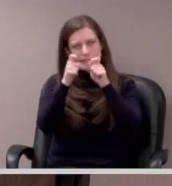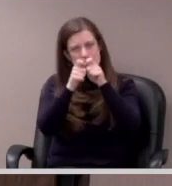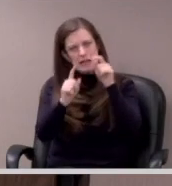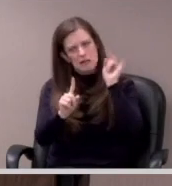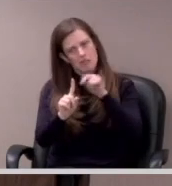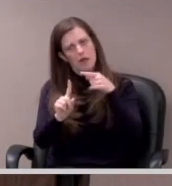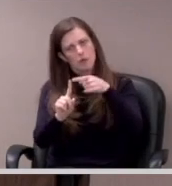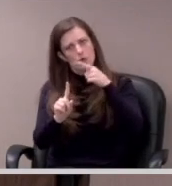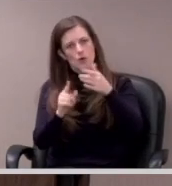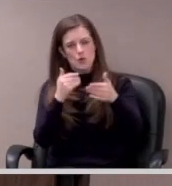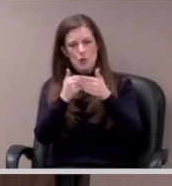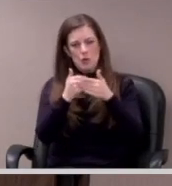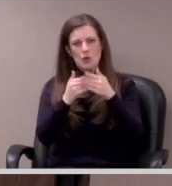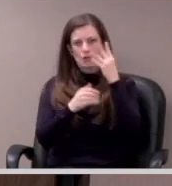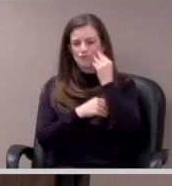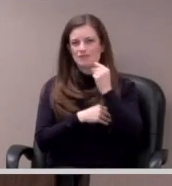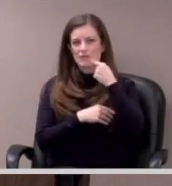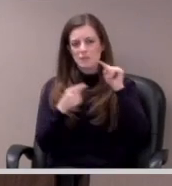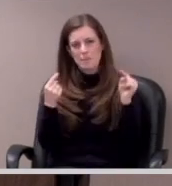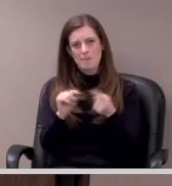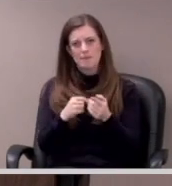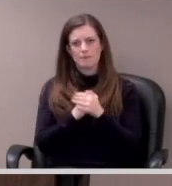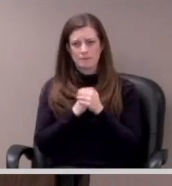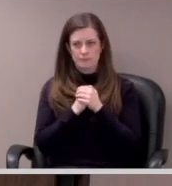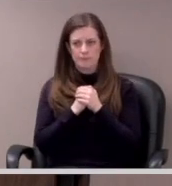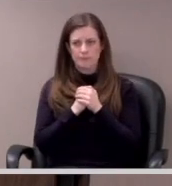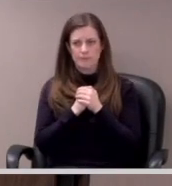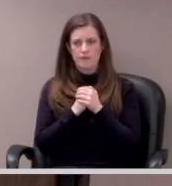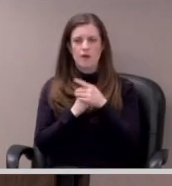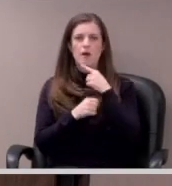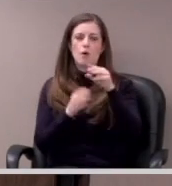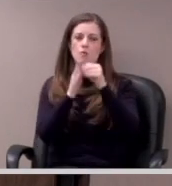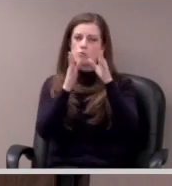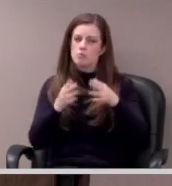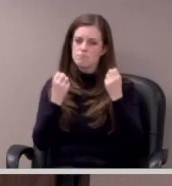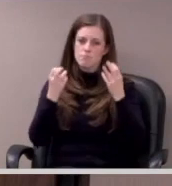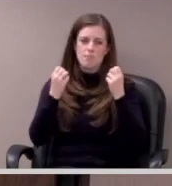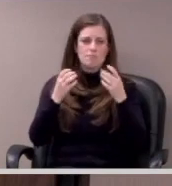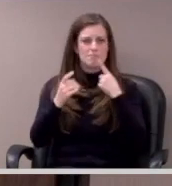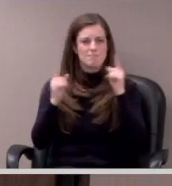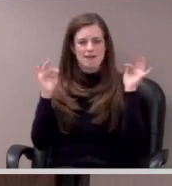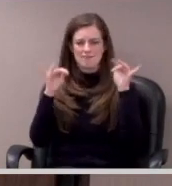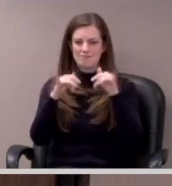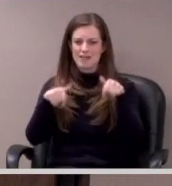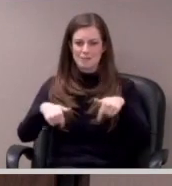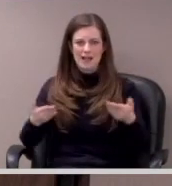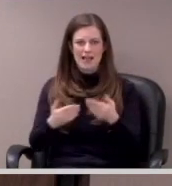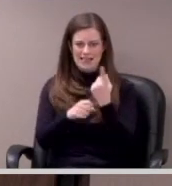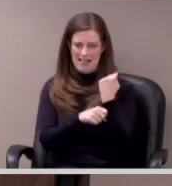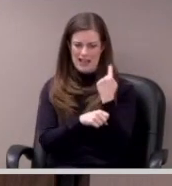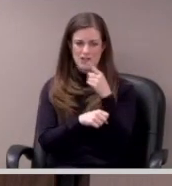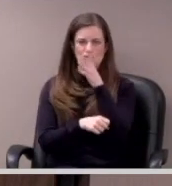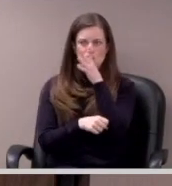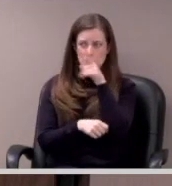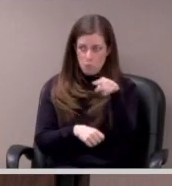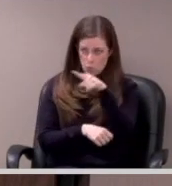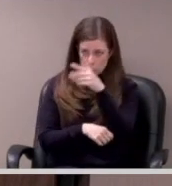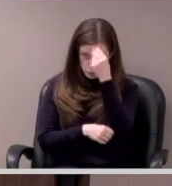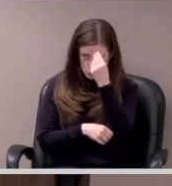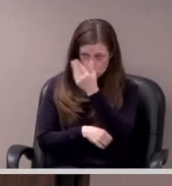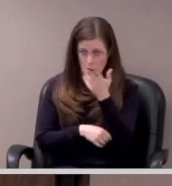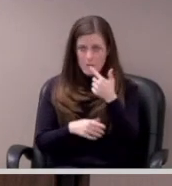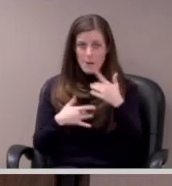to the pain, as G2 Brown says. Our students, many of our students came here last year and spoke to you about